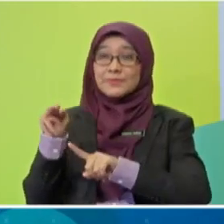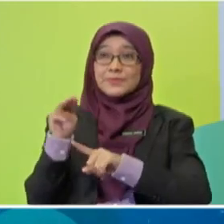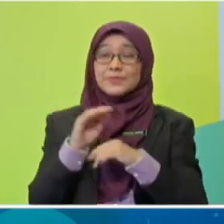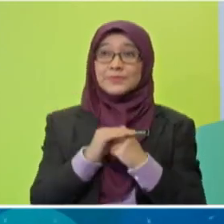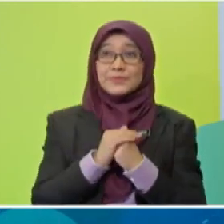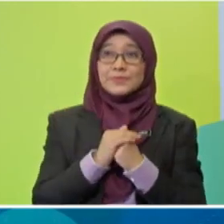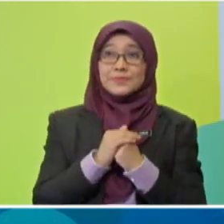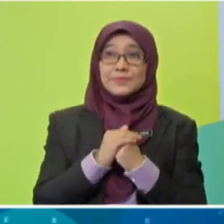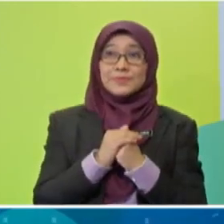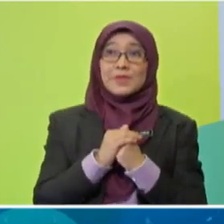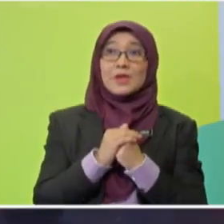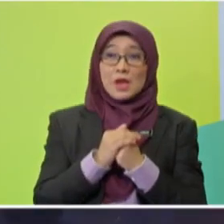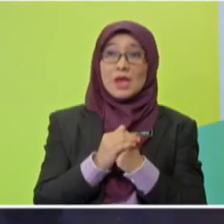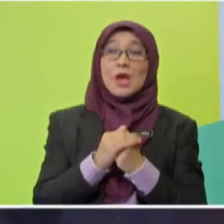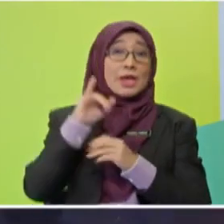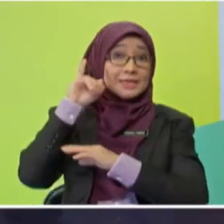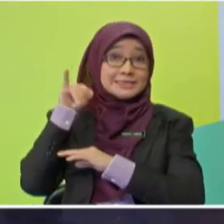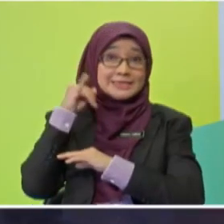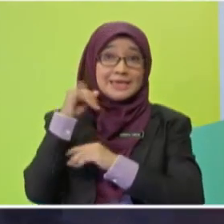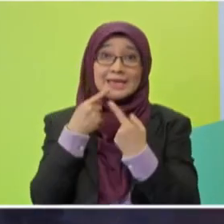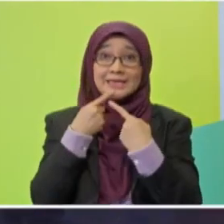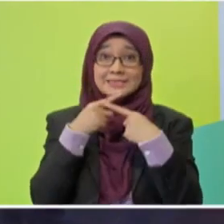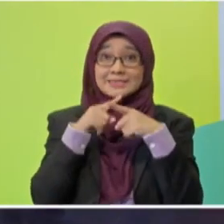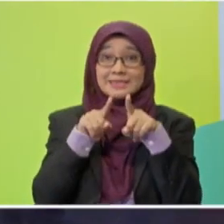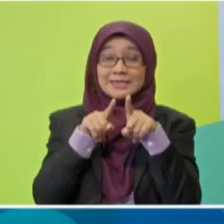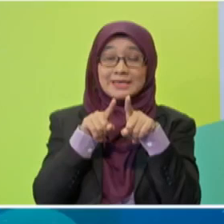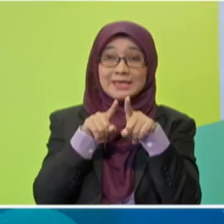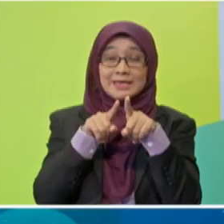Is it you, Can I Desiga? answer? Oh, okay. Jay, go ahead, Jay.